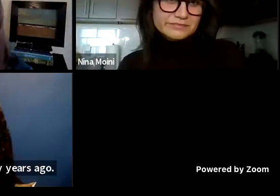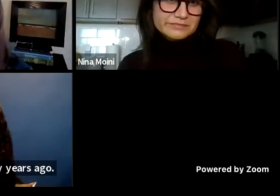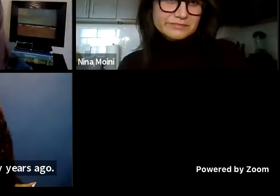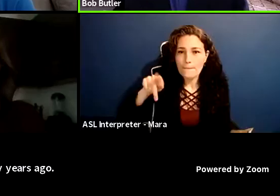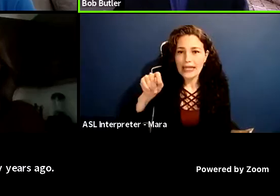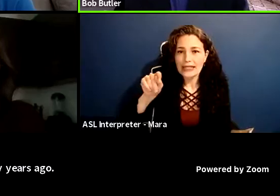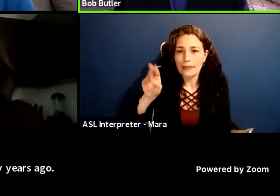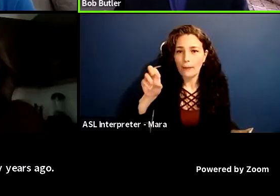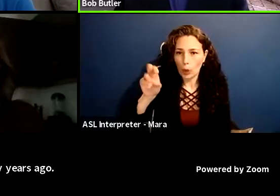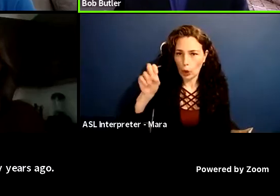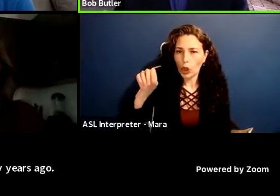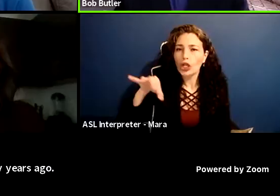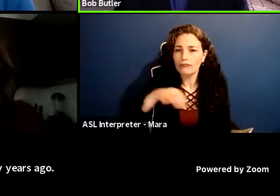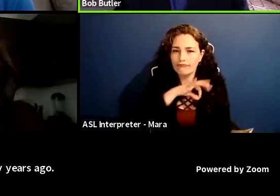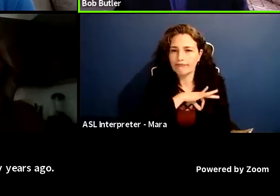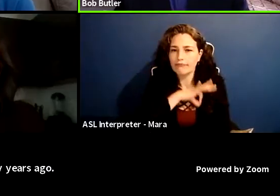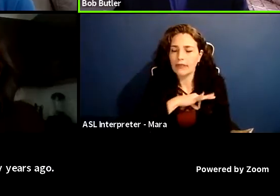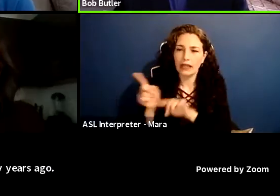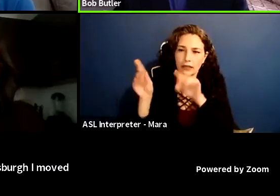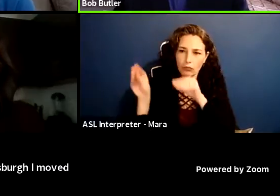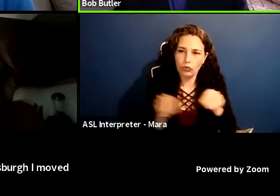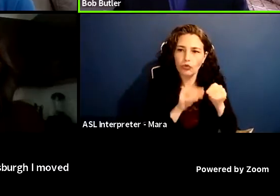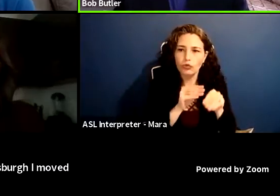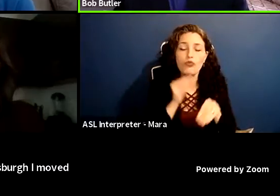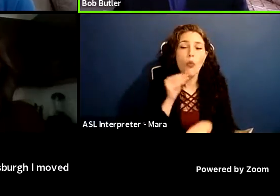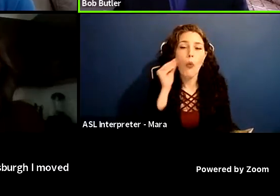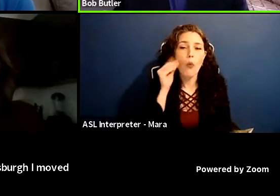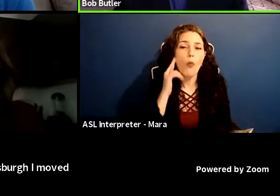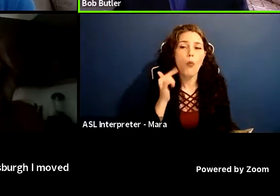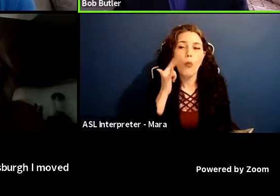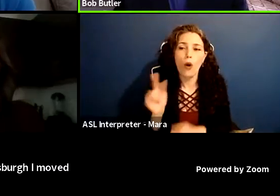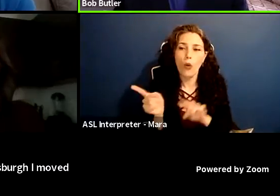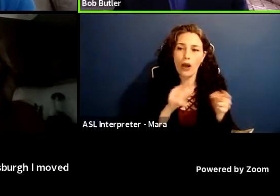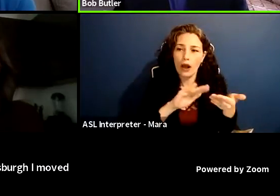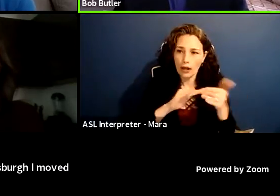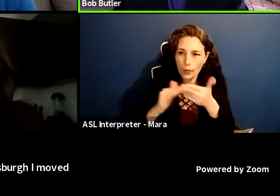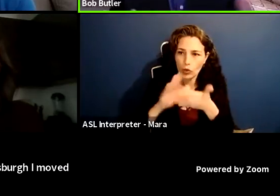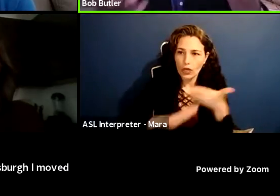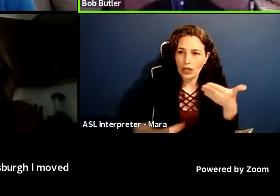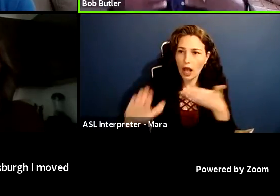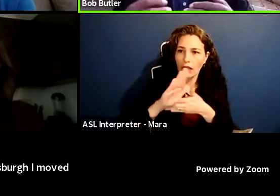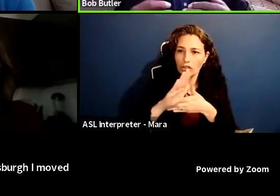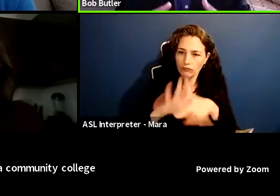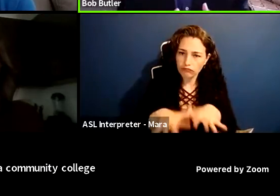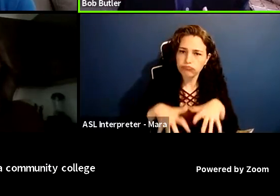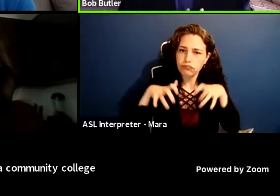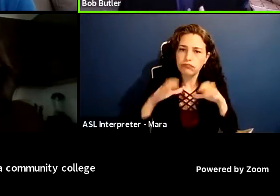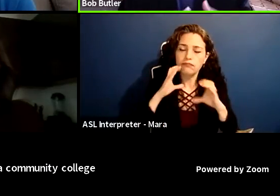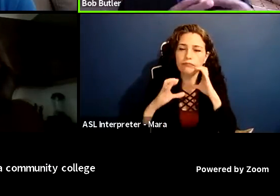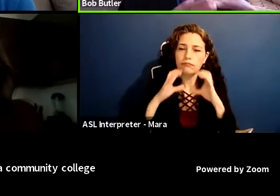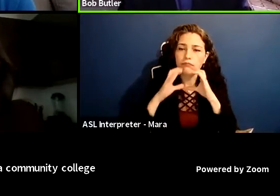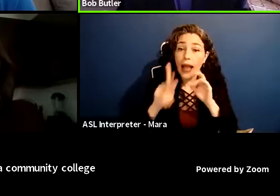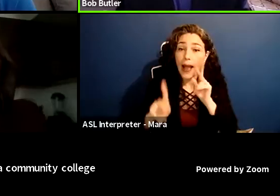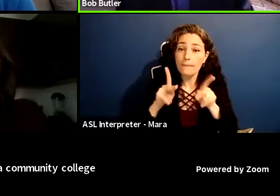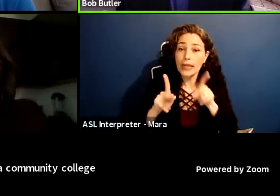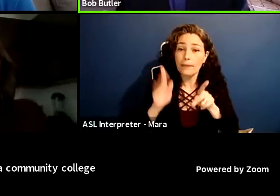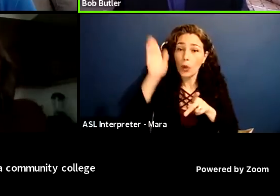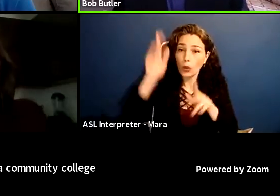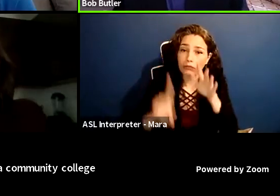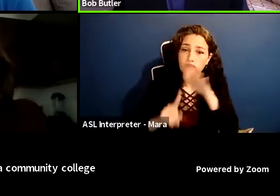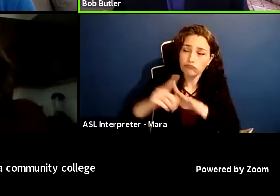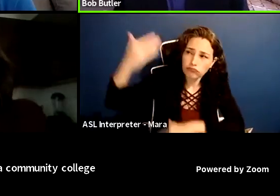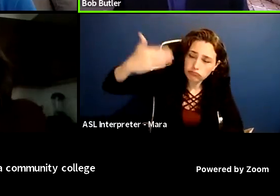home to California. I went to a community college in mass communications. And we used to have people come in and talk to us who are working in the